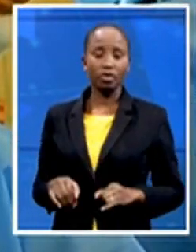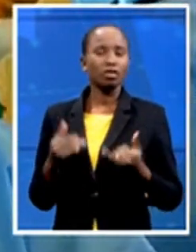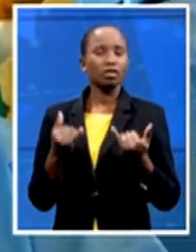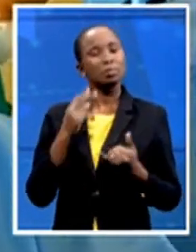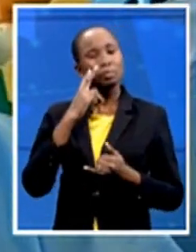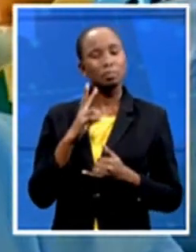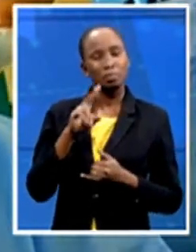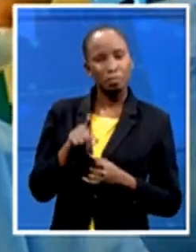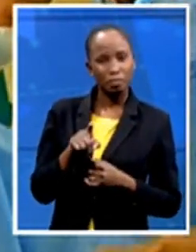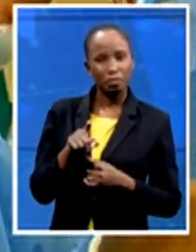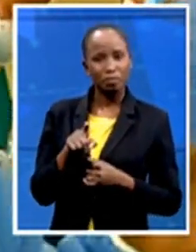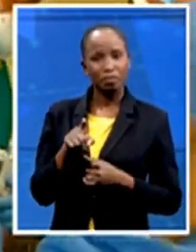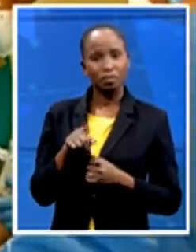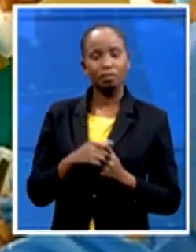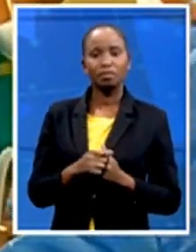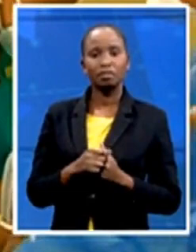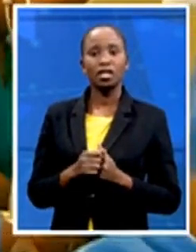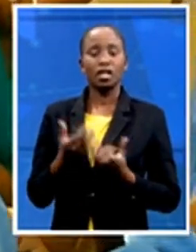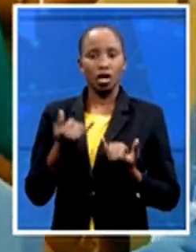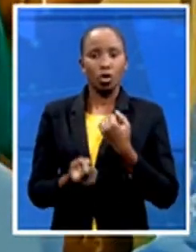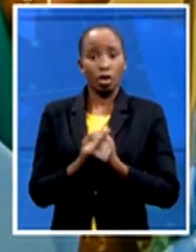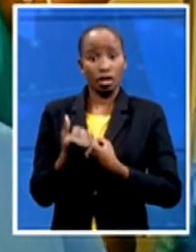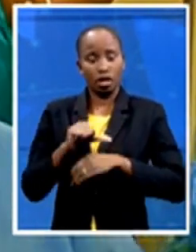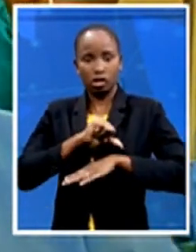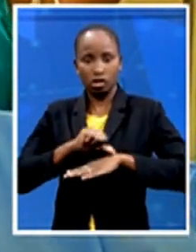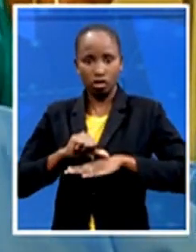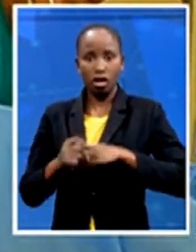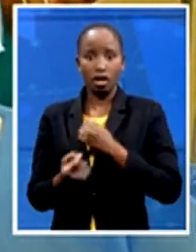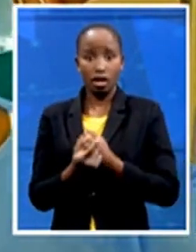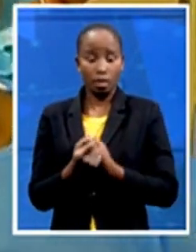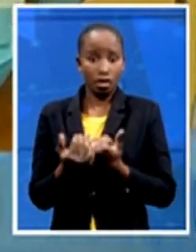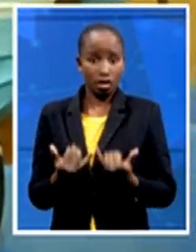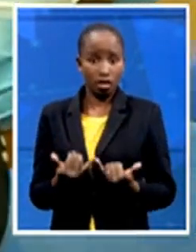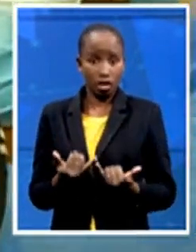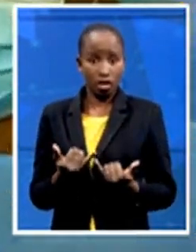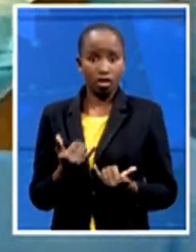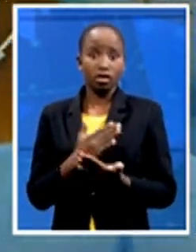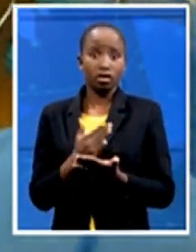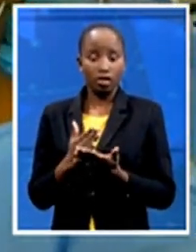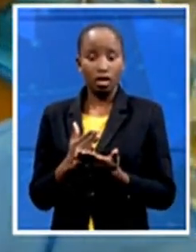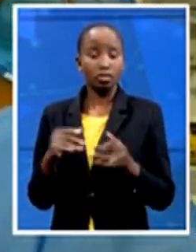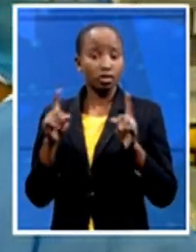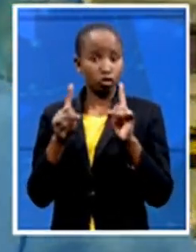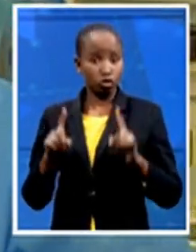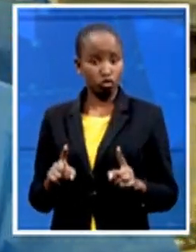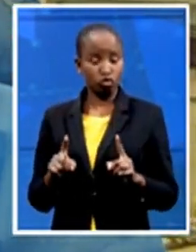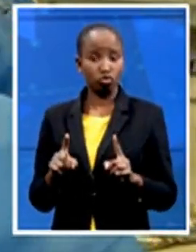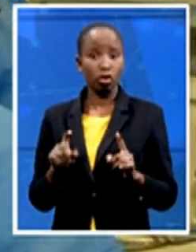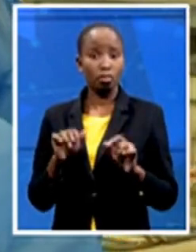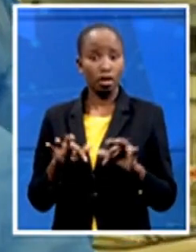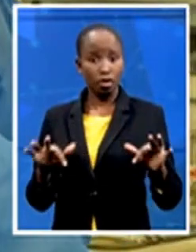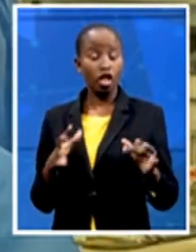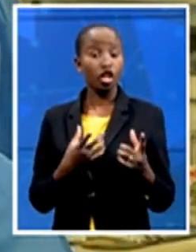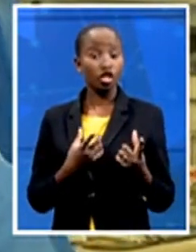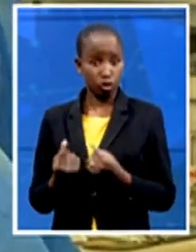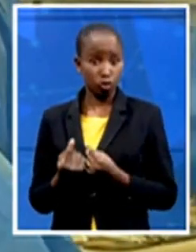currently happening, and these are some of the specialist surgeons that are conducting it. And Desiree, to